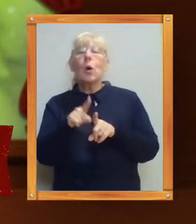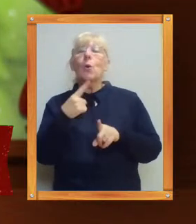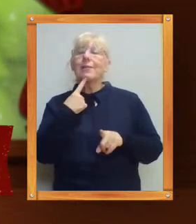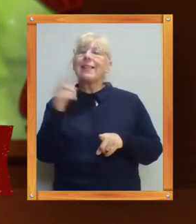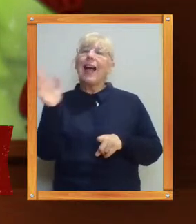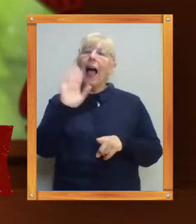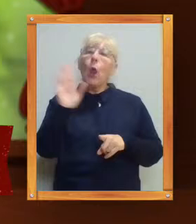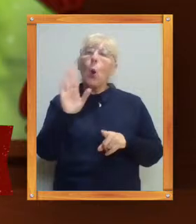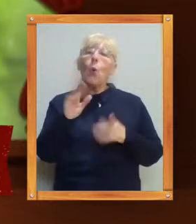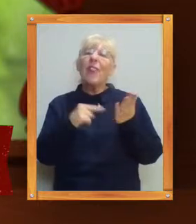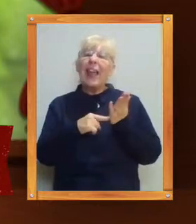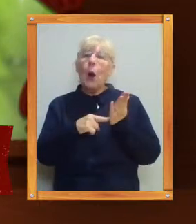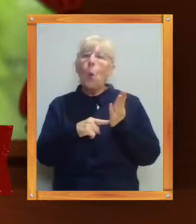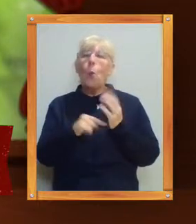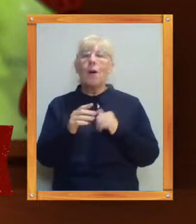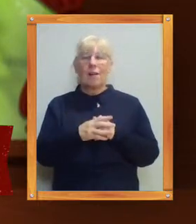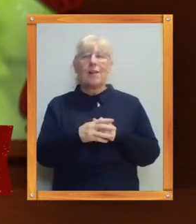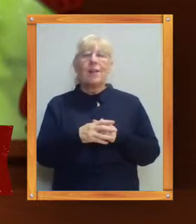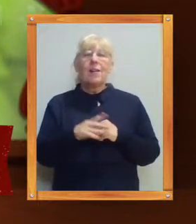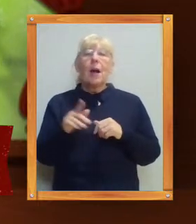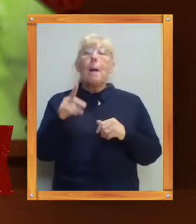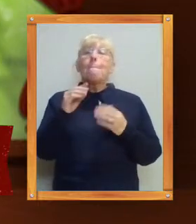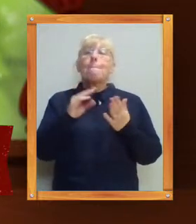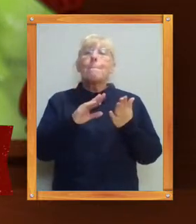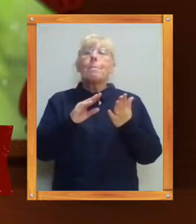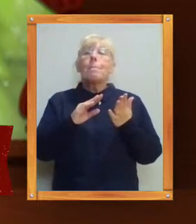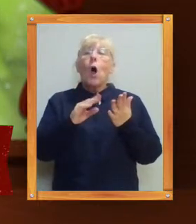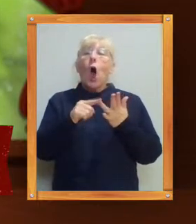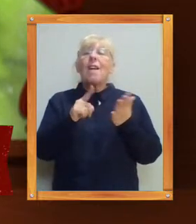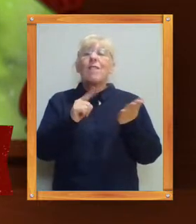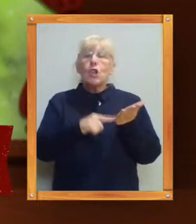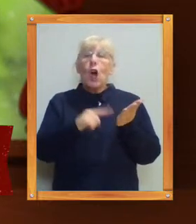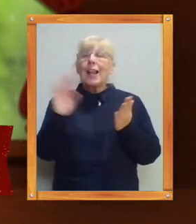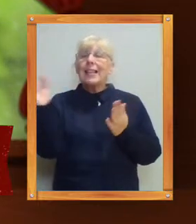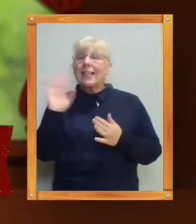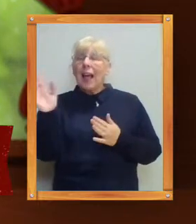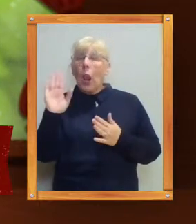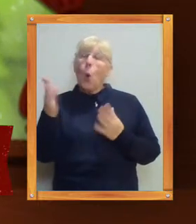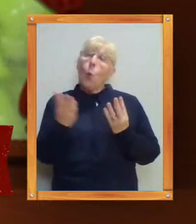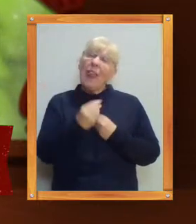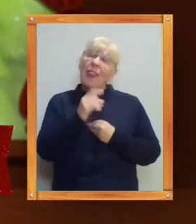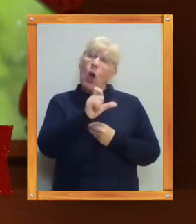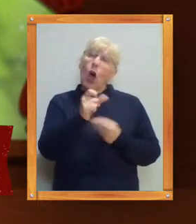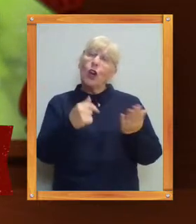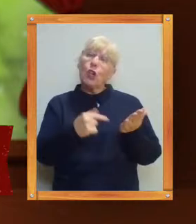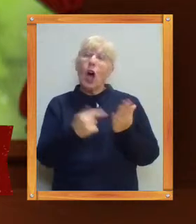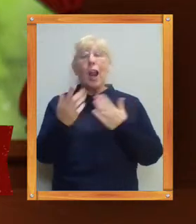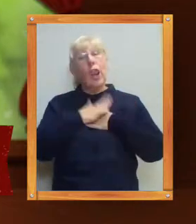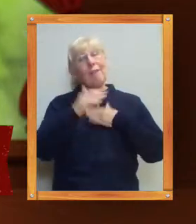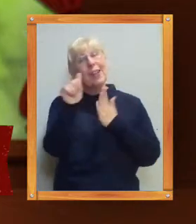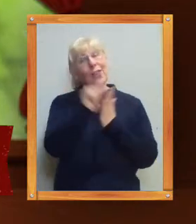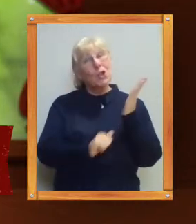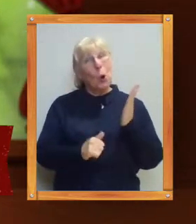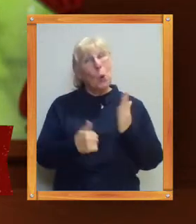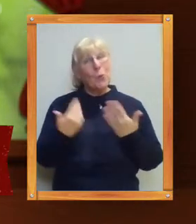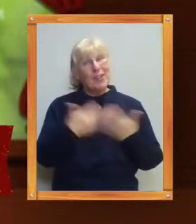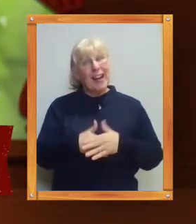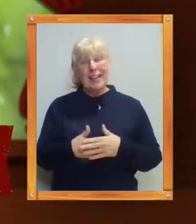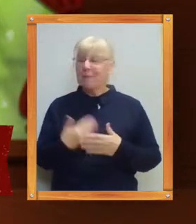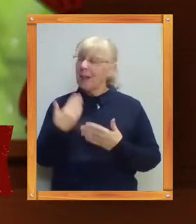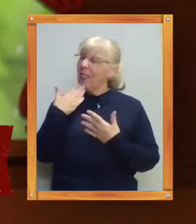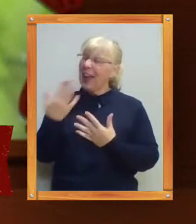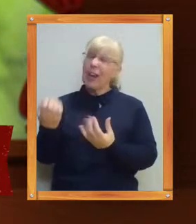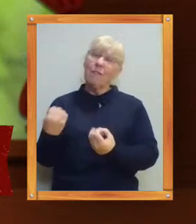Christmas. Conleth Totten, loving the show tonight with Connor Totten. Thank you for that, Connor. Really nice feedback, and we appreciate all the